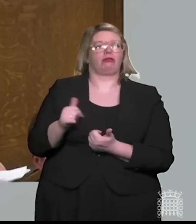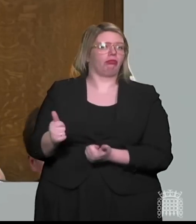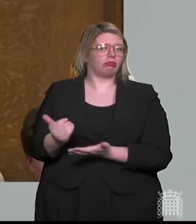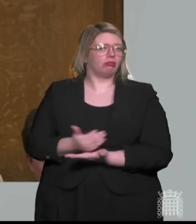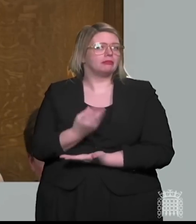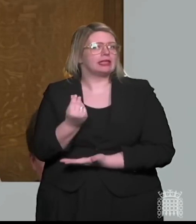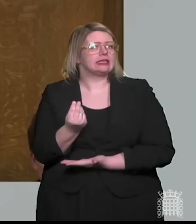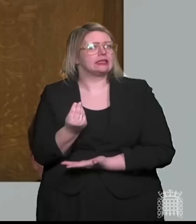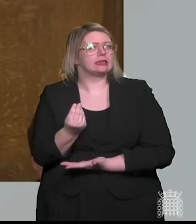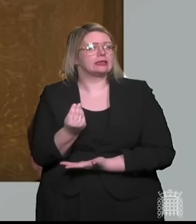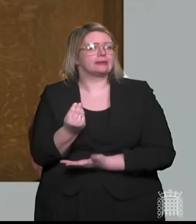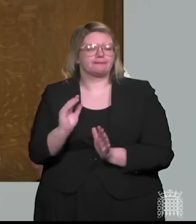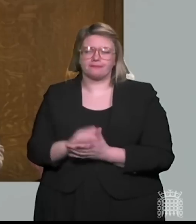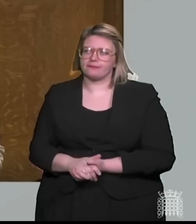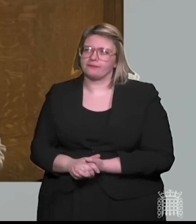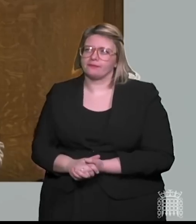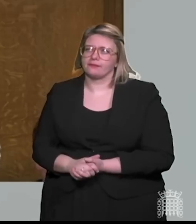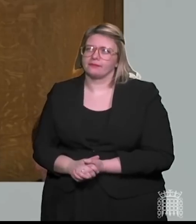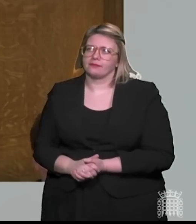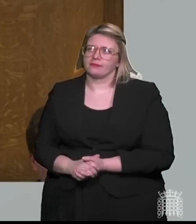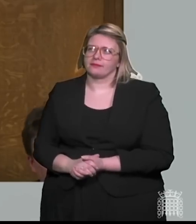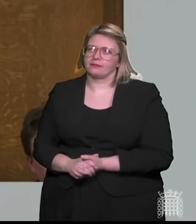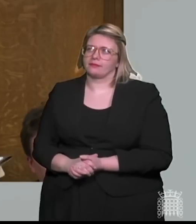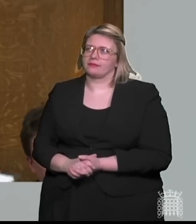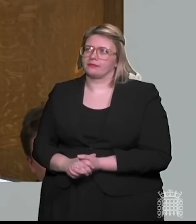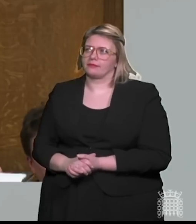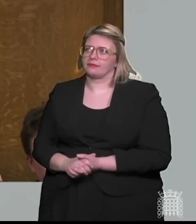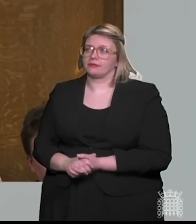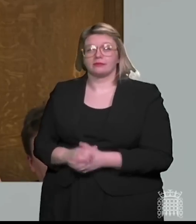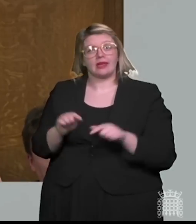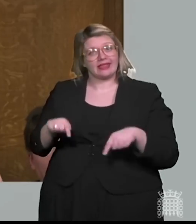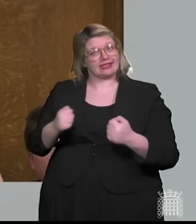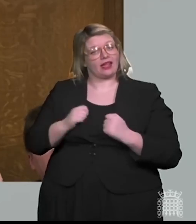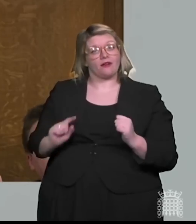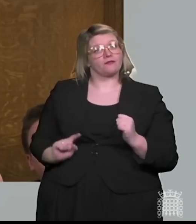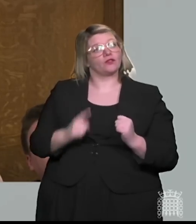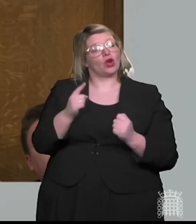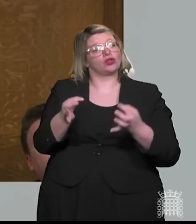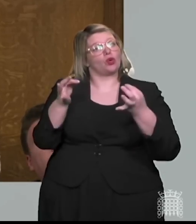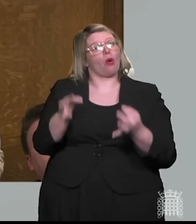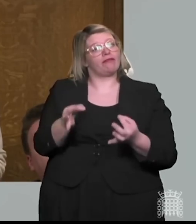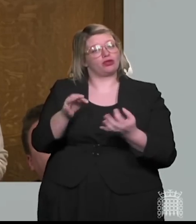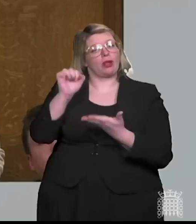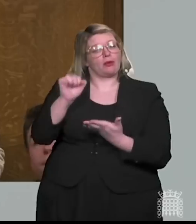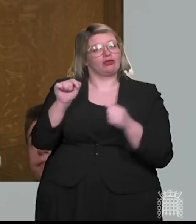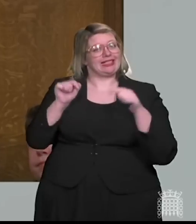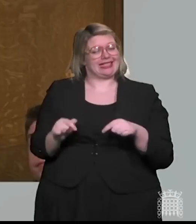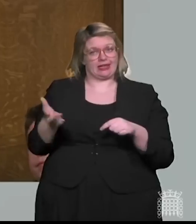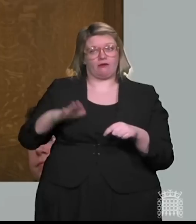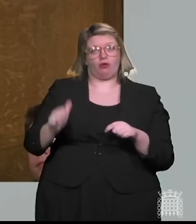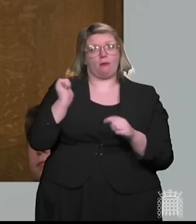It is actually quite hard to believe that this is the first actual official budget that we've had in this chamber